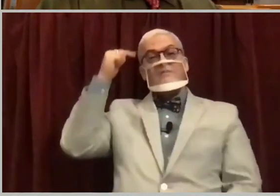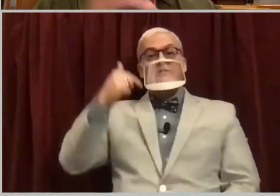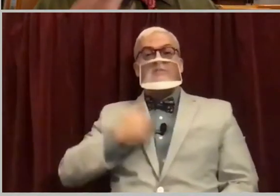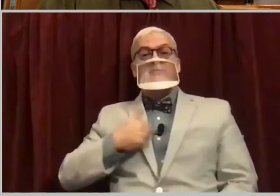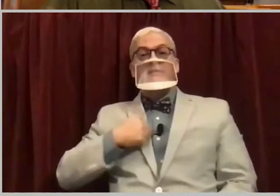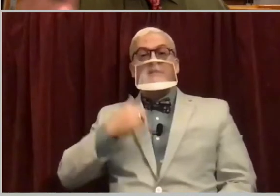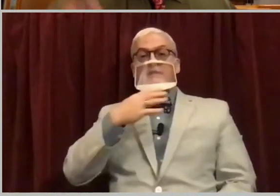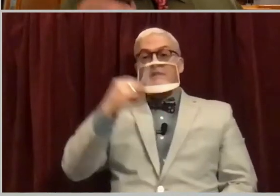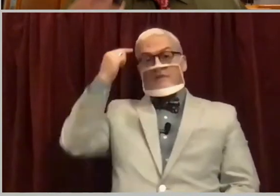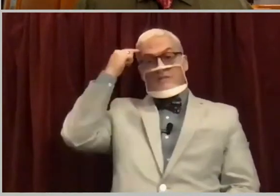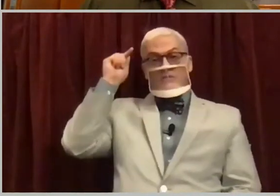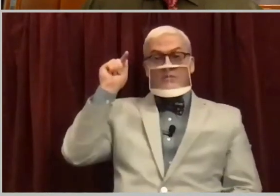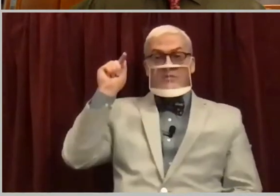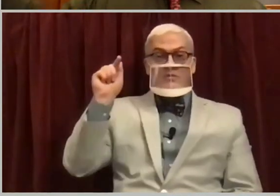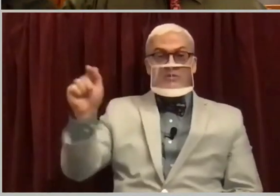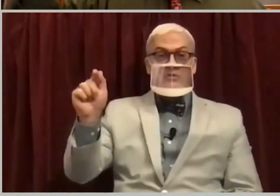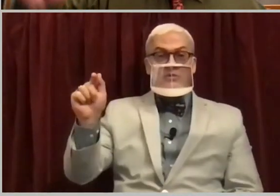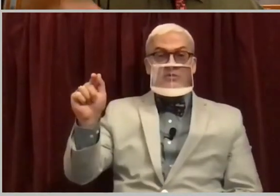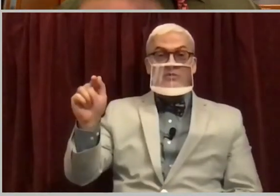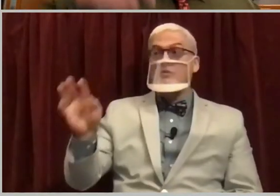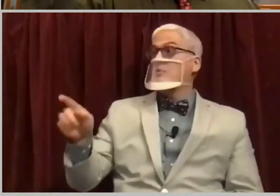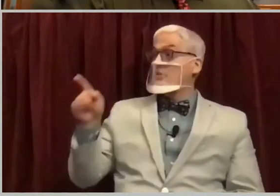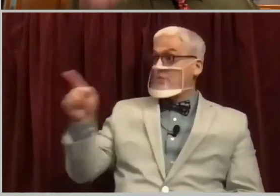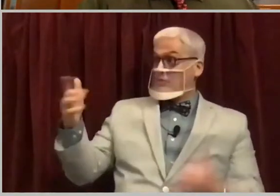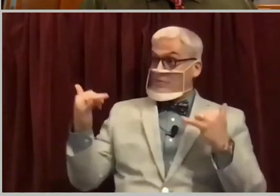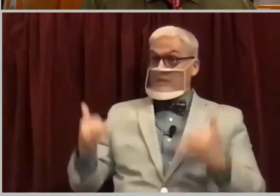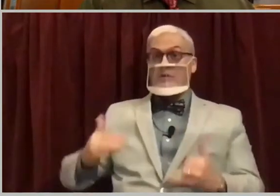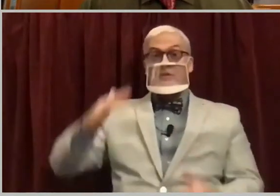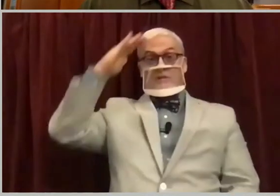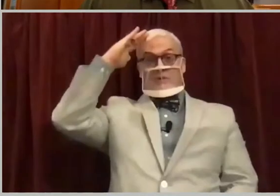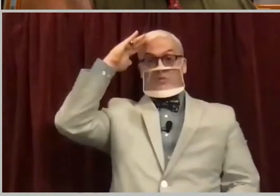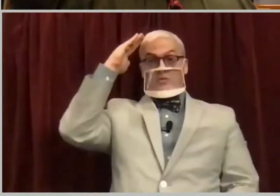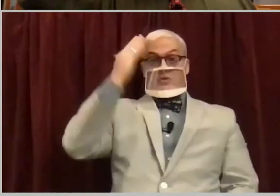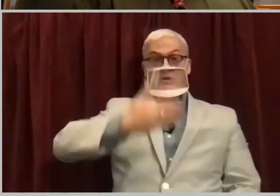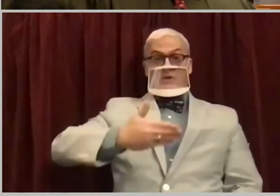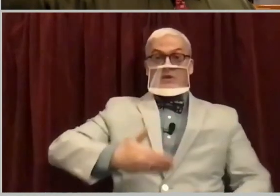be born for me, for you.